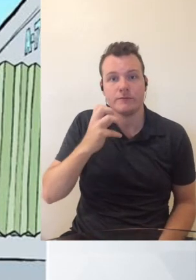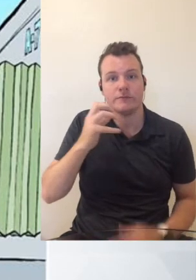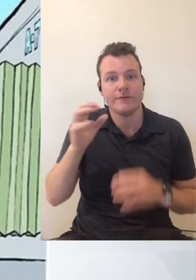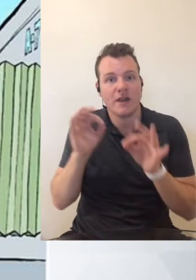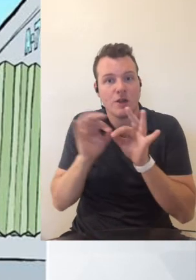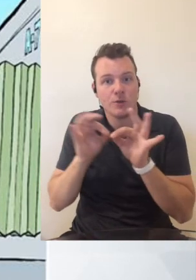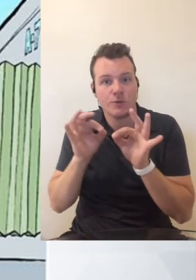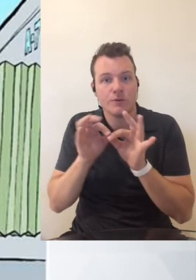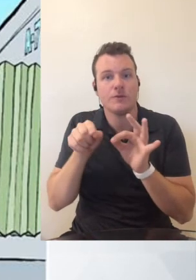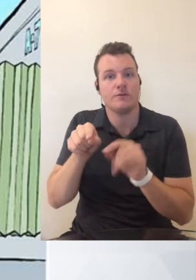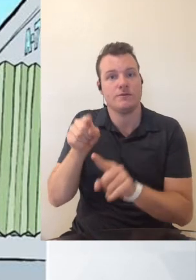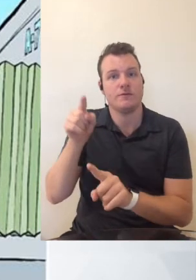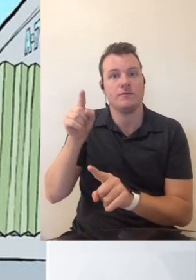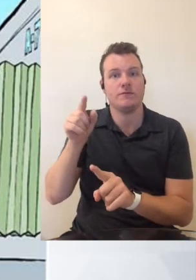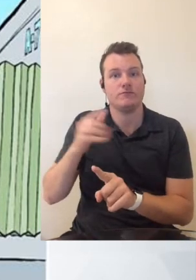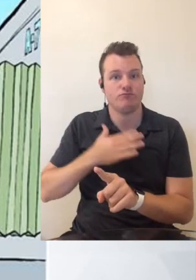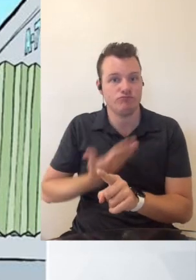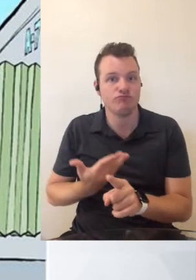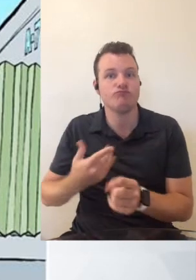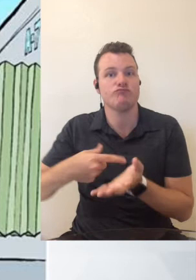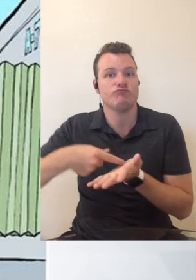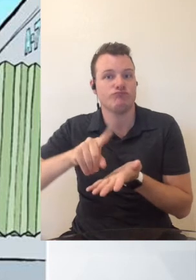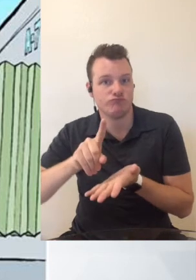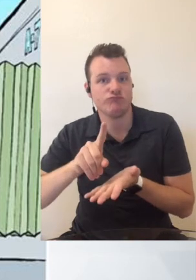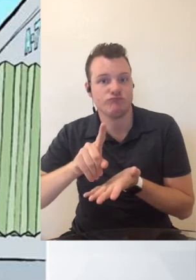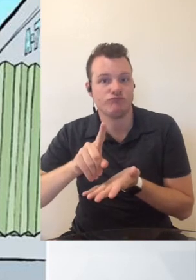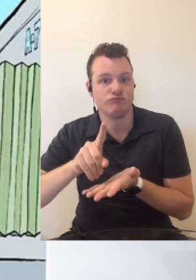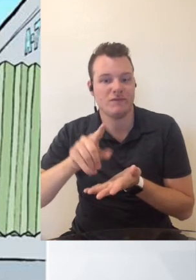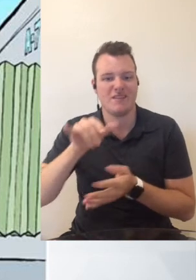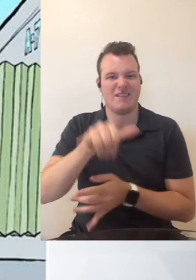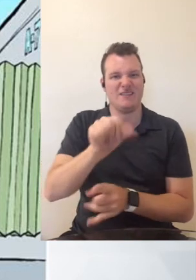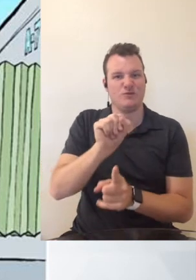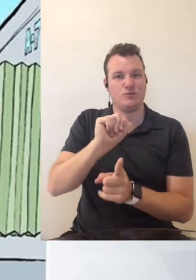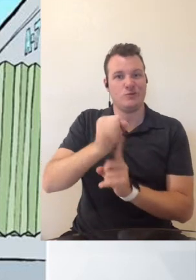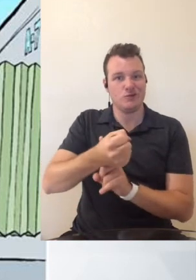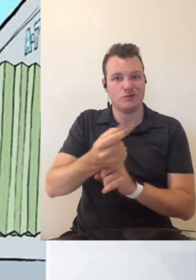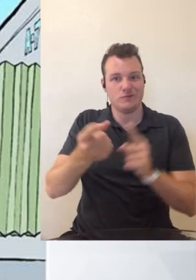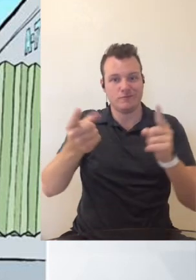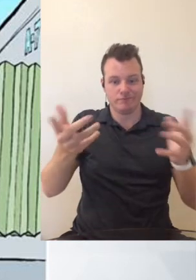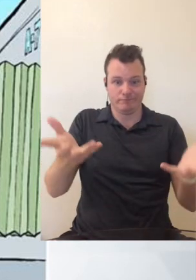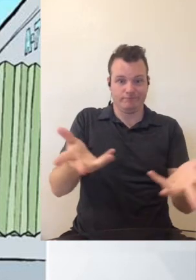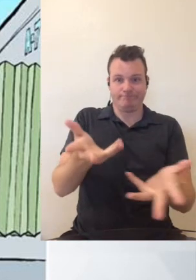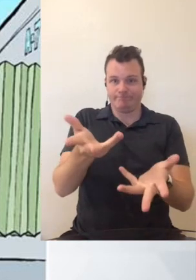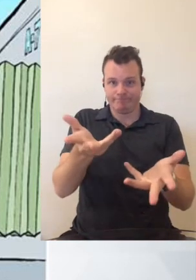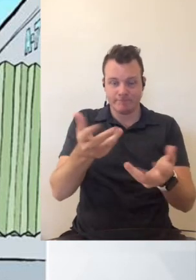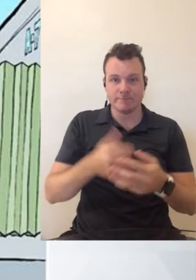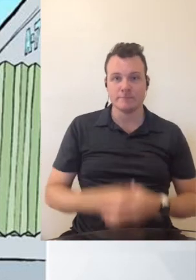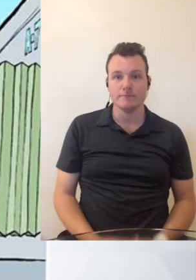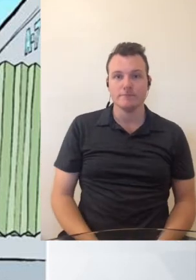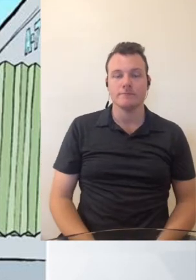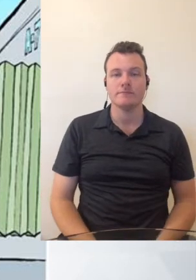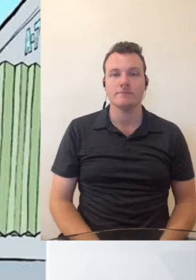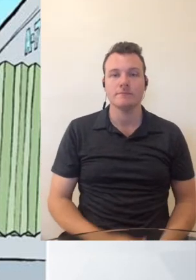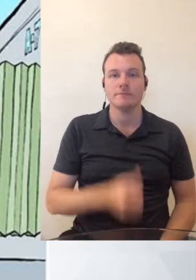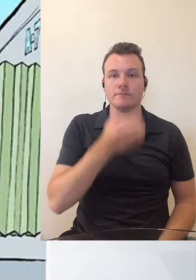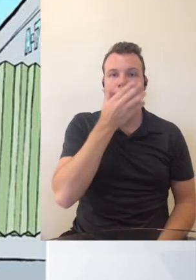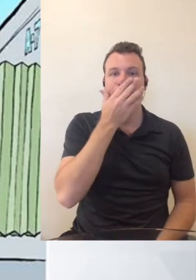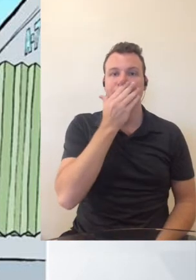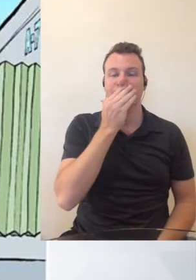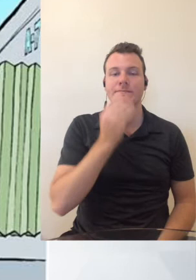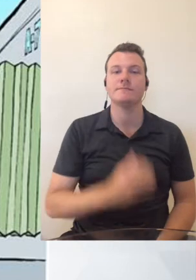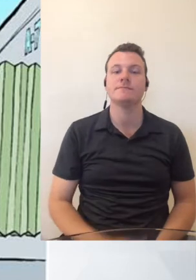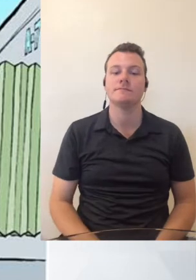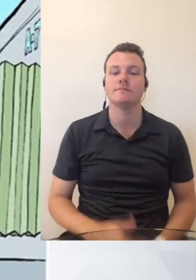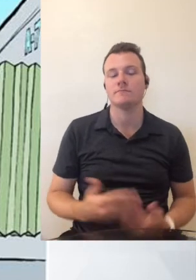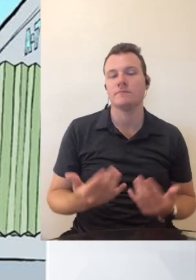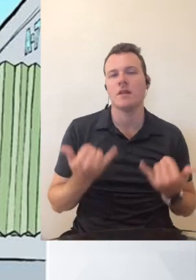value of the money he's willing to give given the situation that he's in now? Okay. So let's